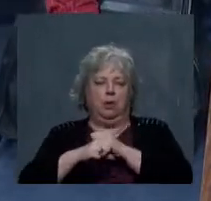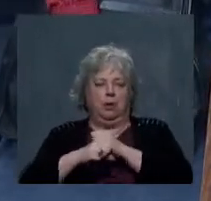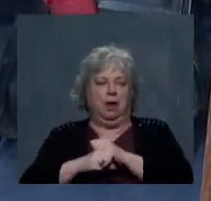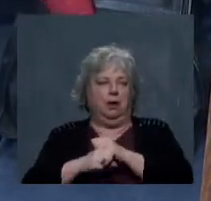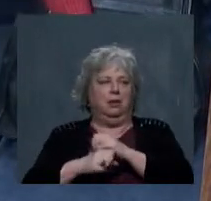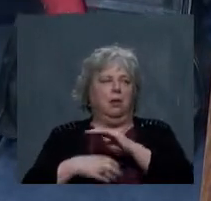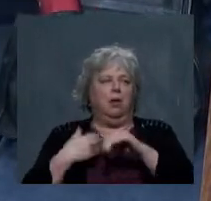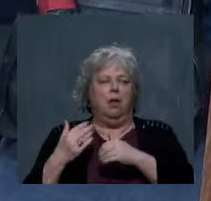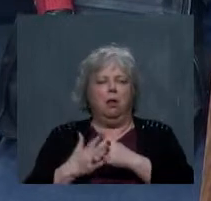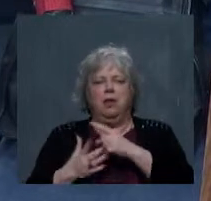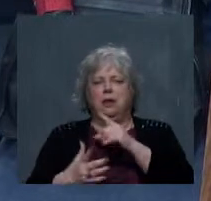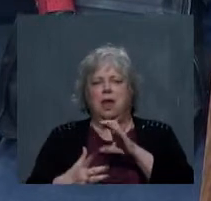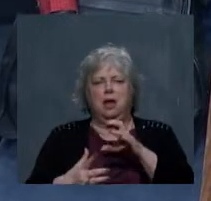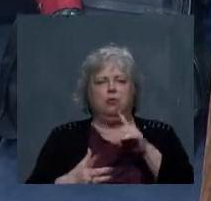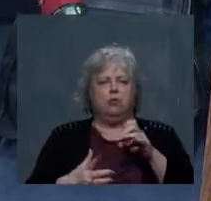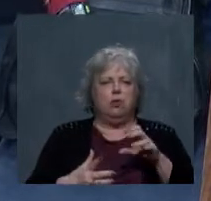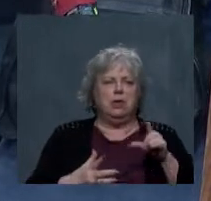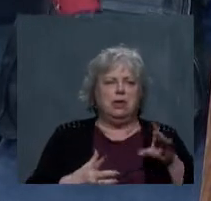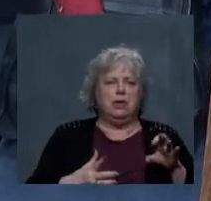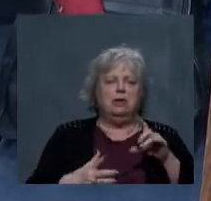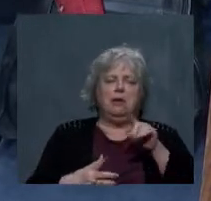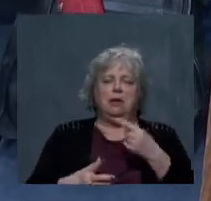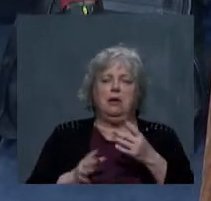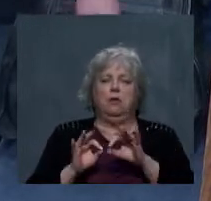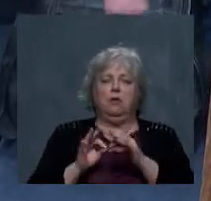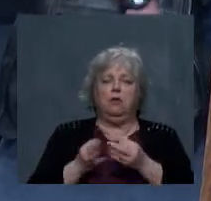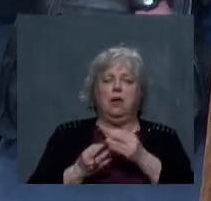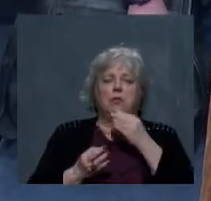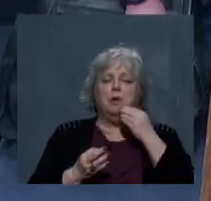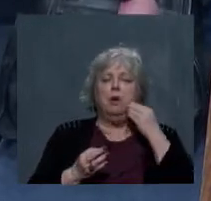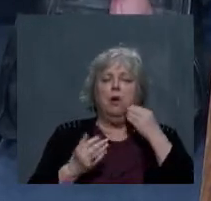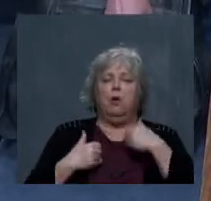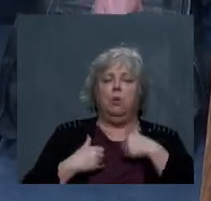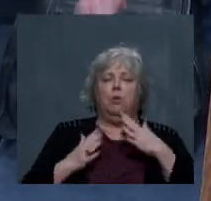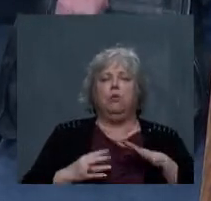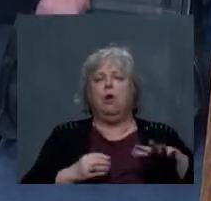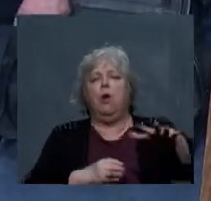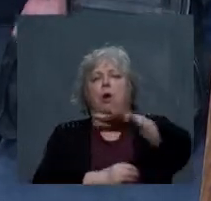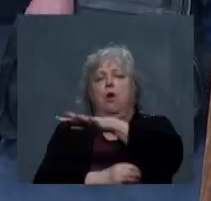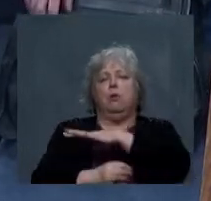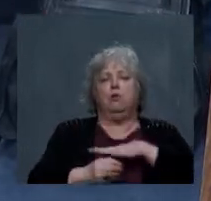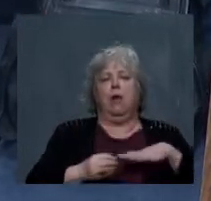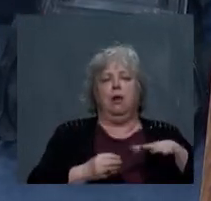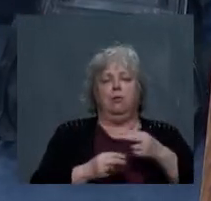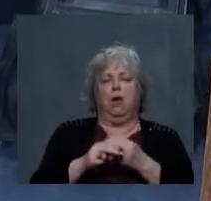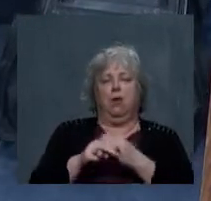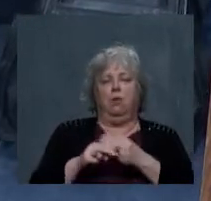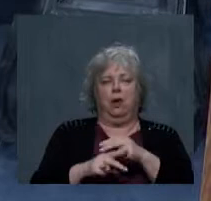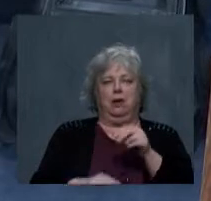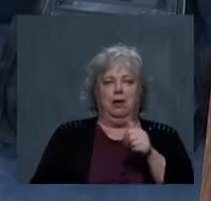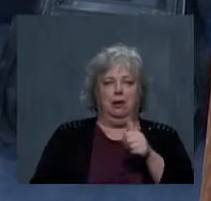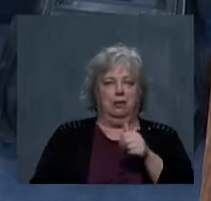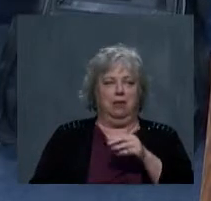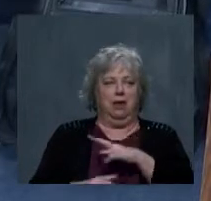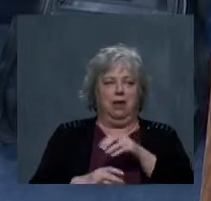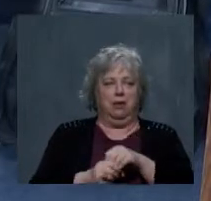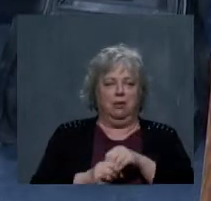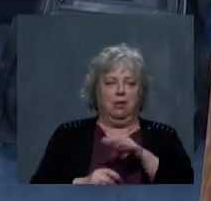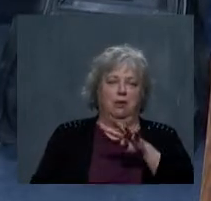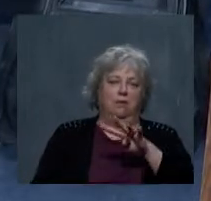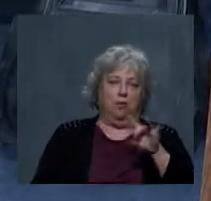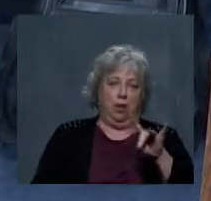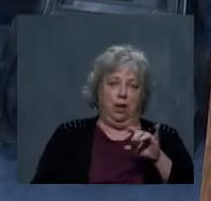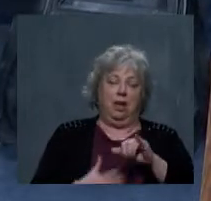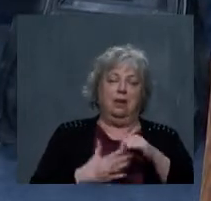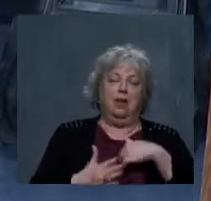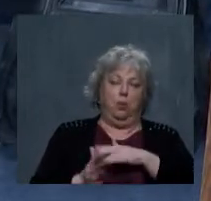these hundreds of single-family homeowners all around Highway 10, including the 48 that